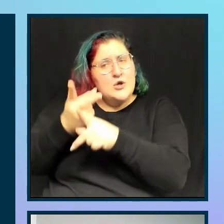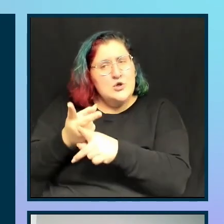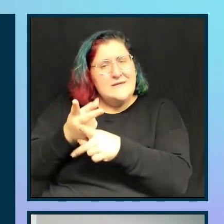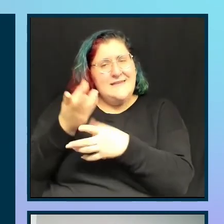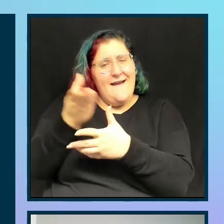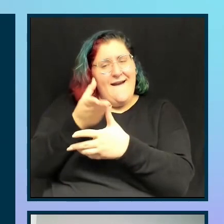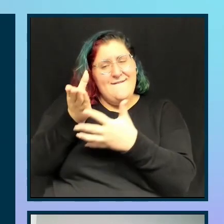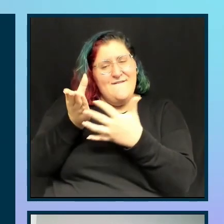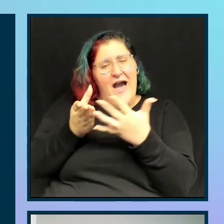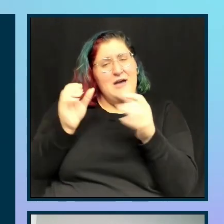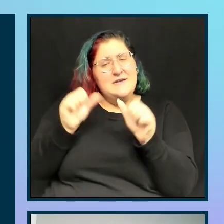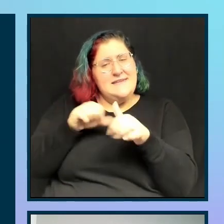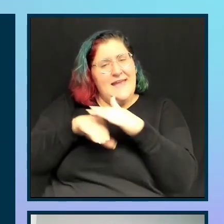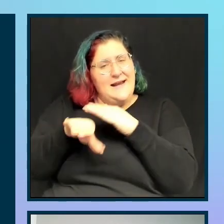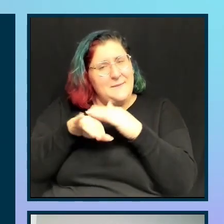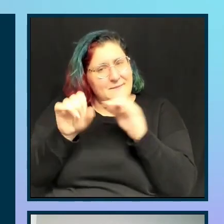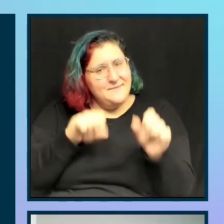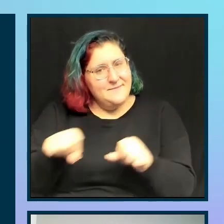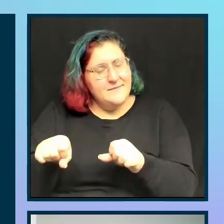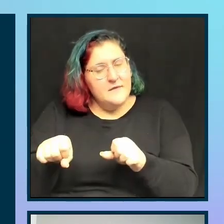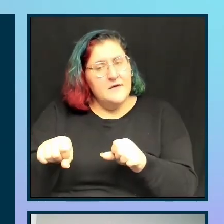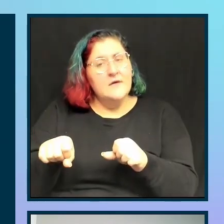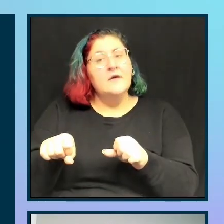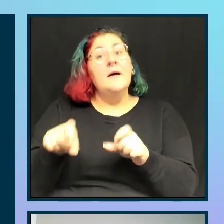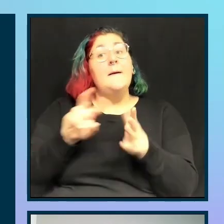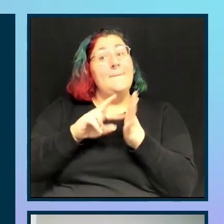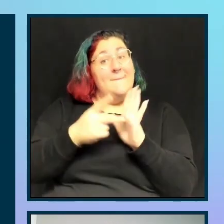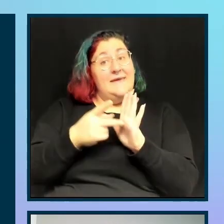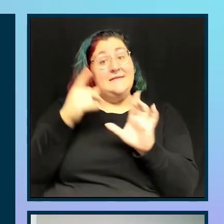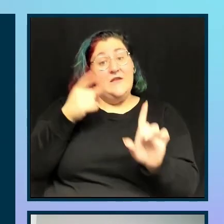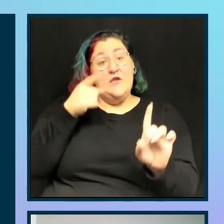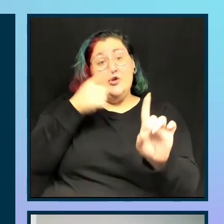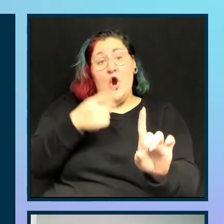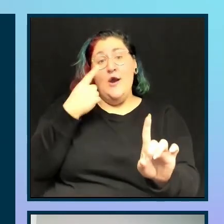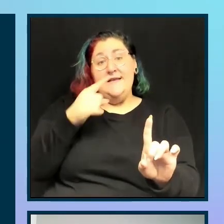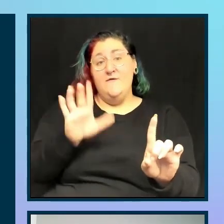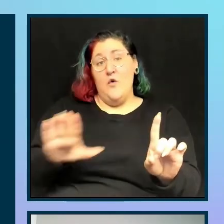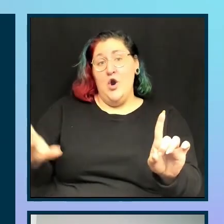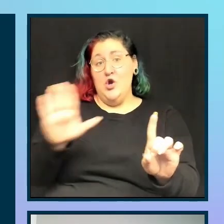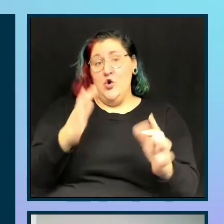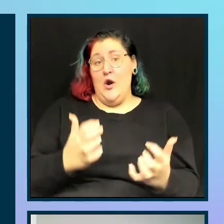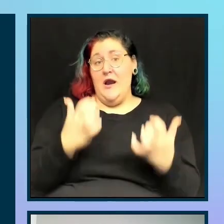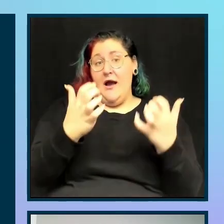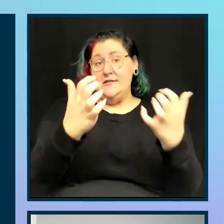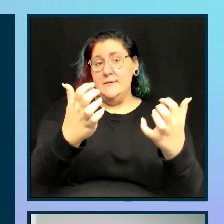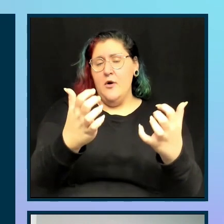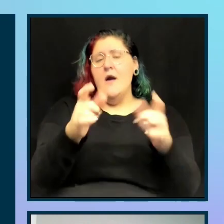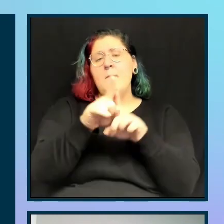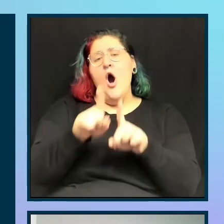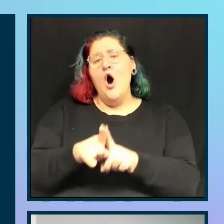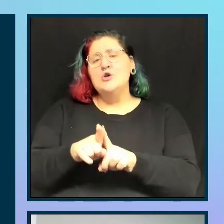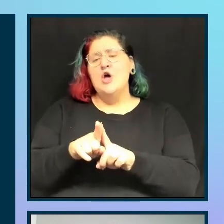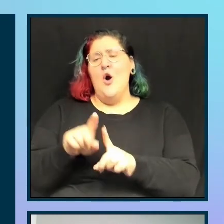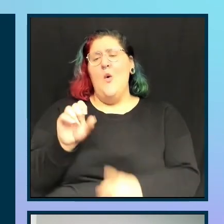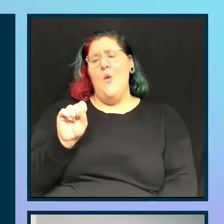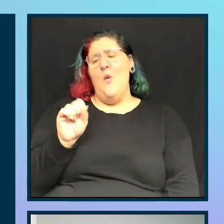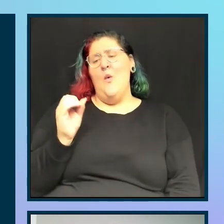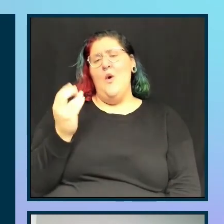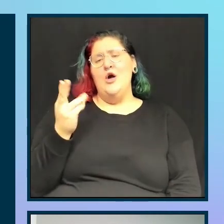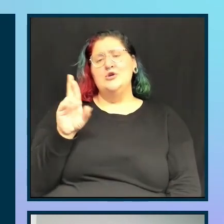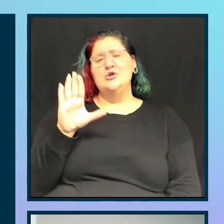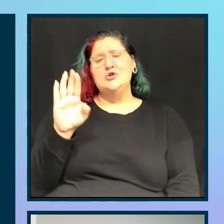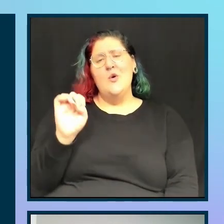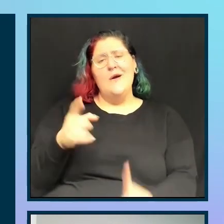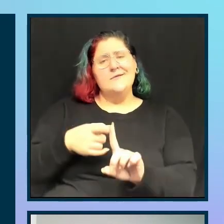targets are that you need to be able to hit for your customer, and understanding what the source is for the content that you're going to be producing.